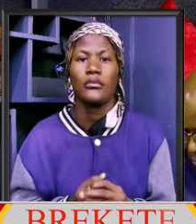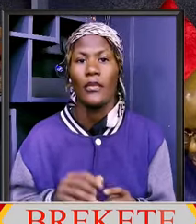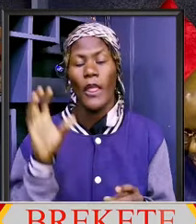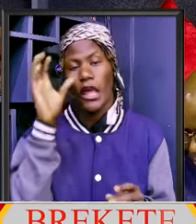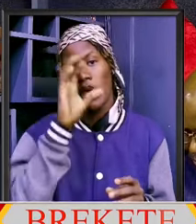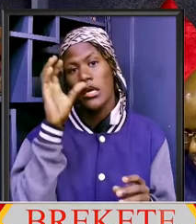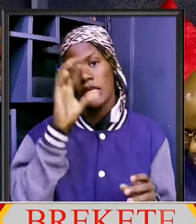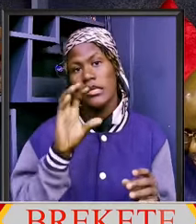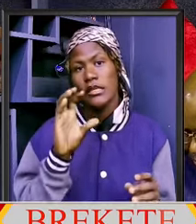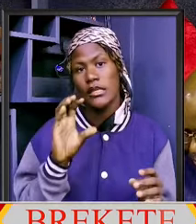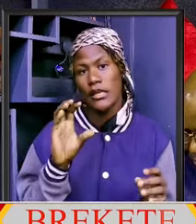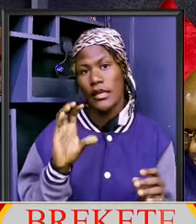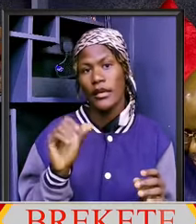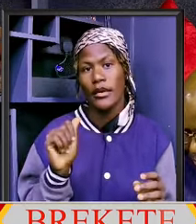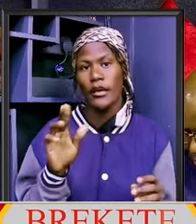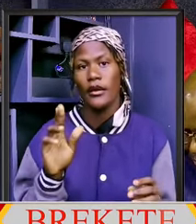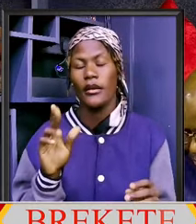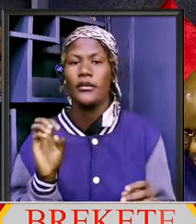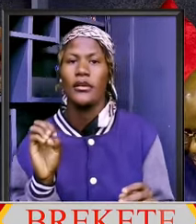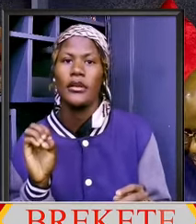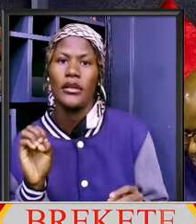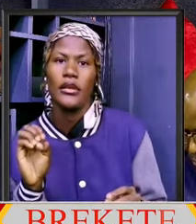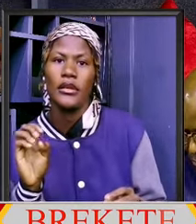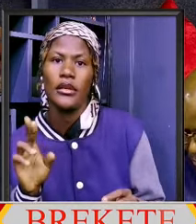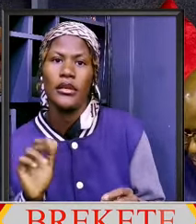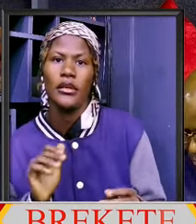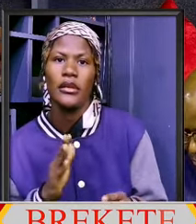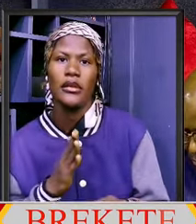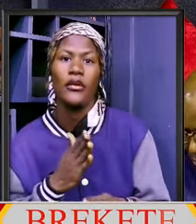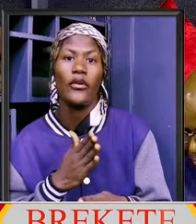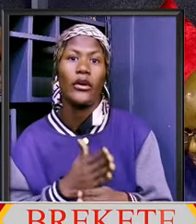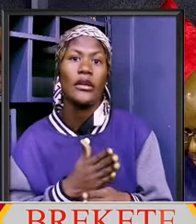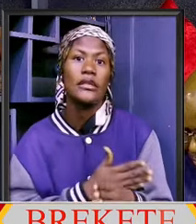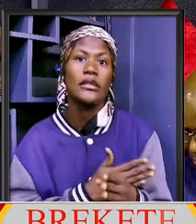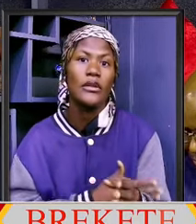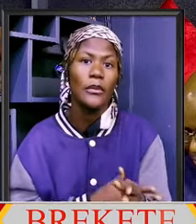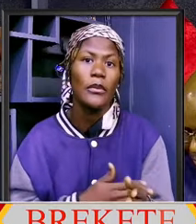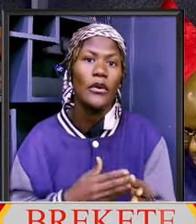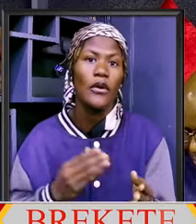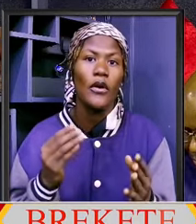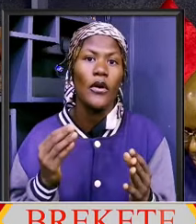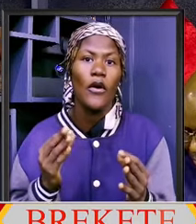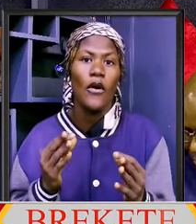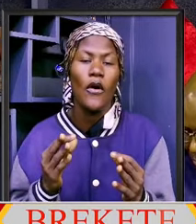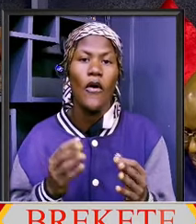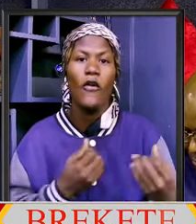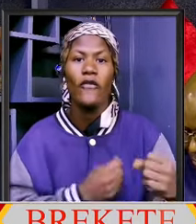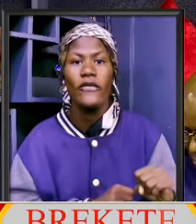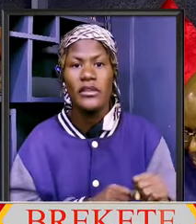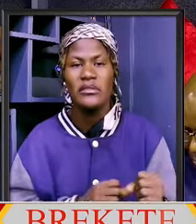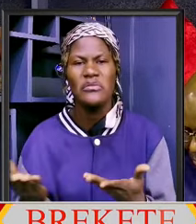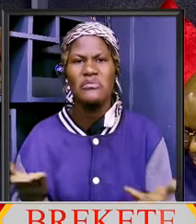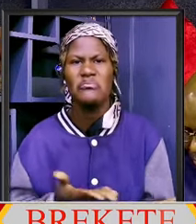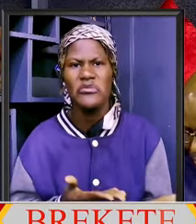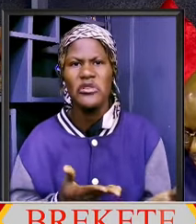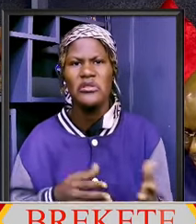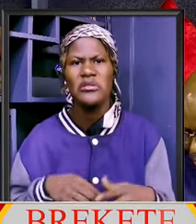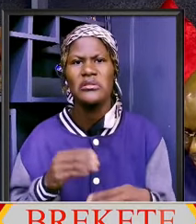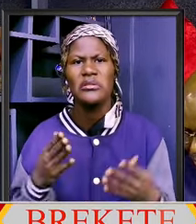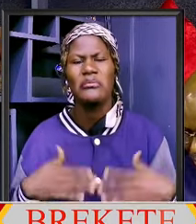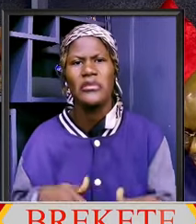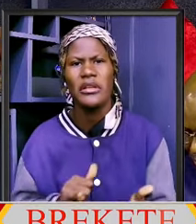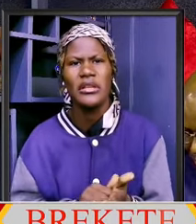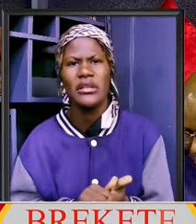See career custom officers. They sideline them. Bring somebody with them and they claim, saying a holy man.